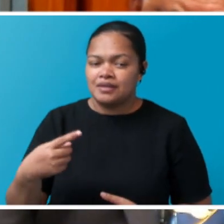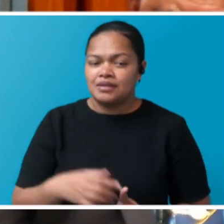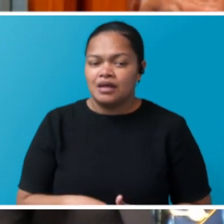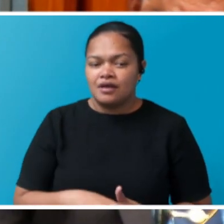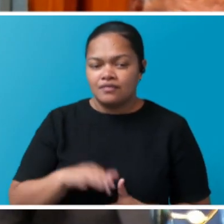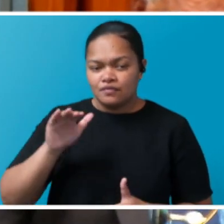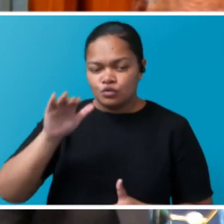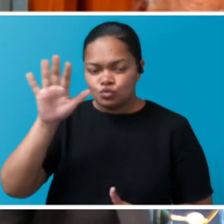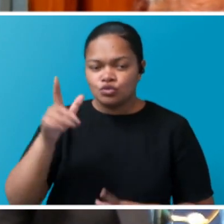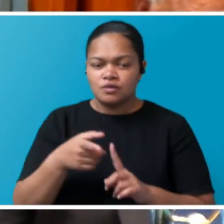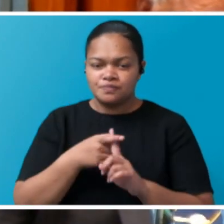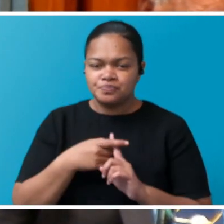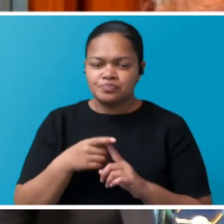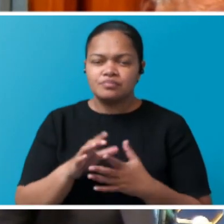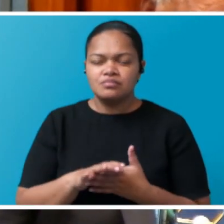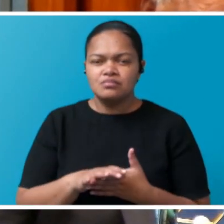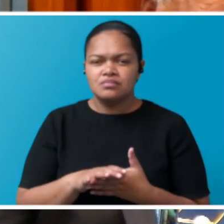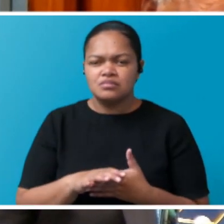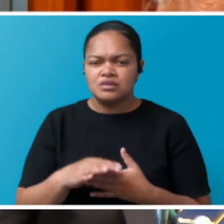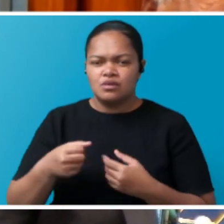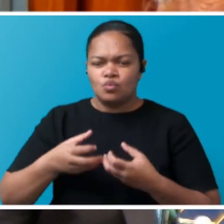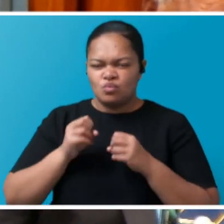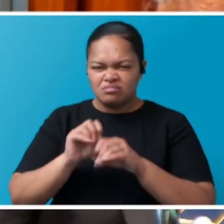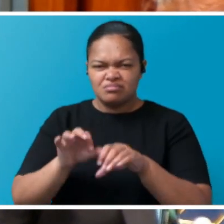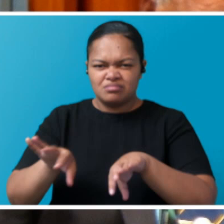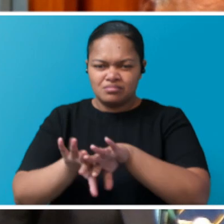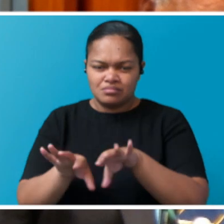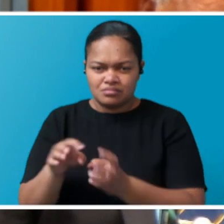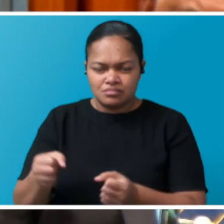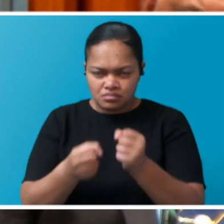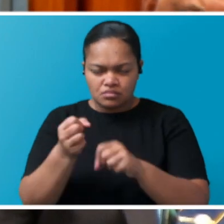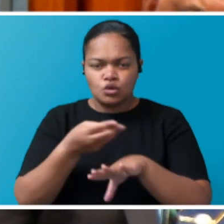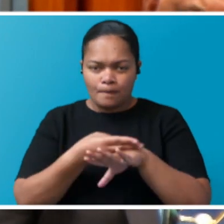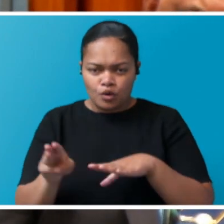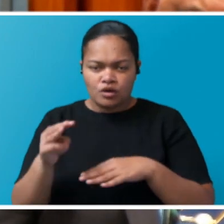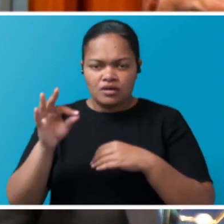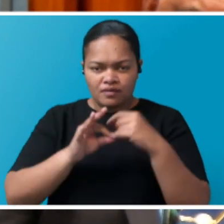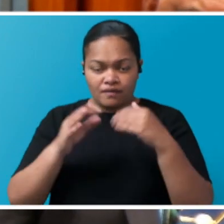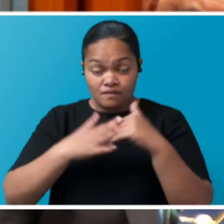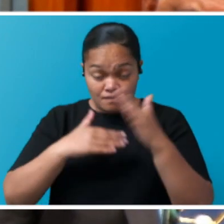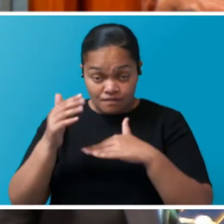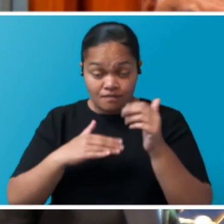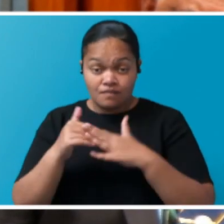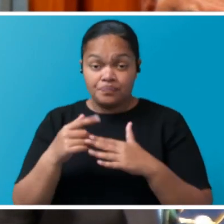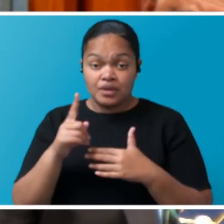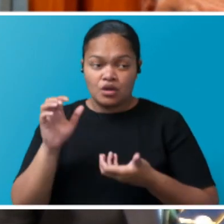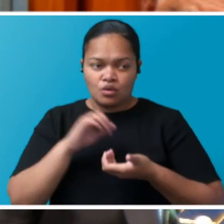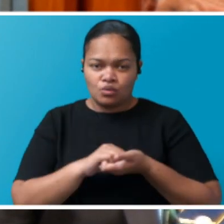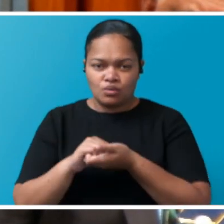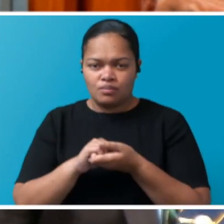adopting innovative waste management strategies, investing in modern infrastructure, and collaborating with development